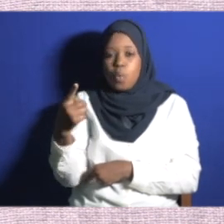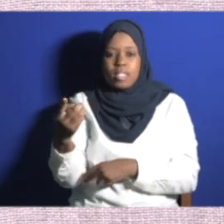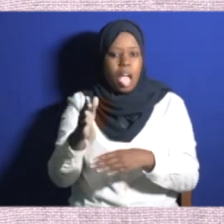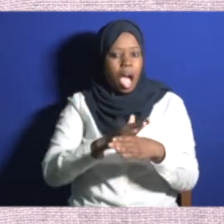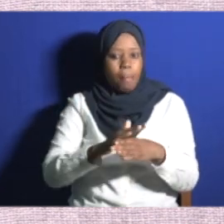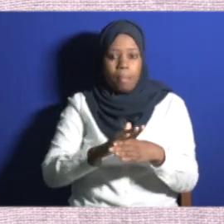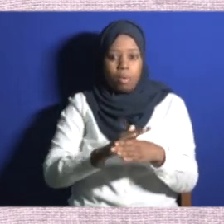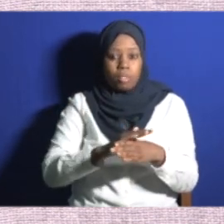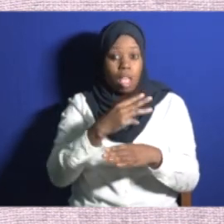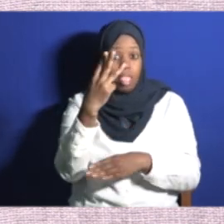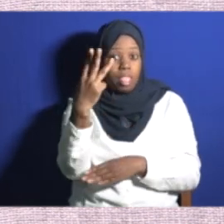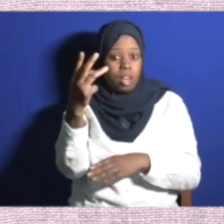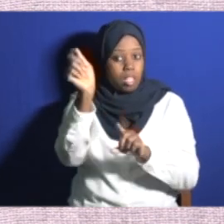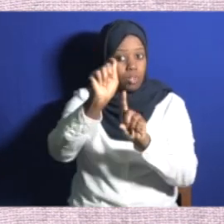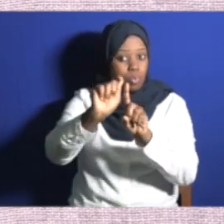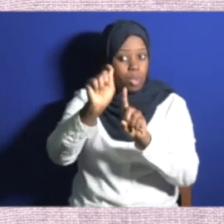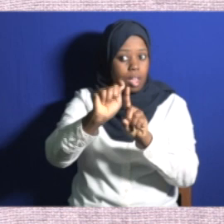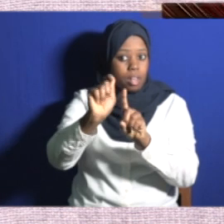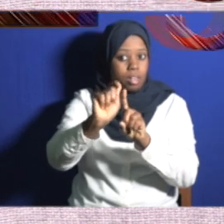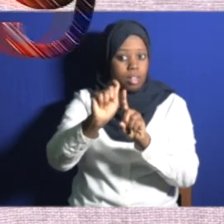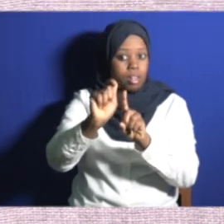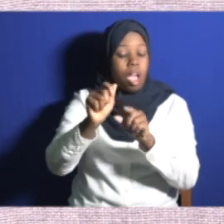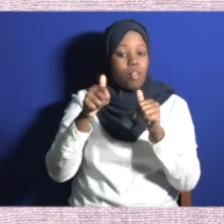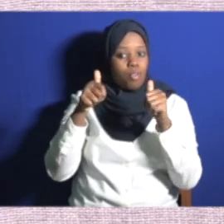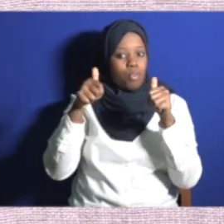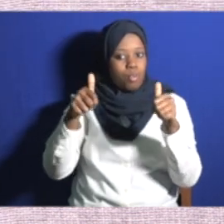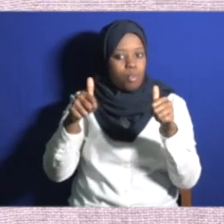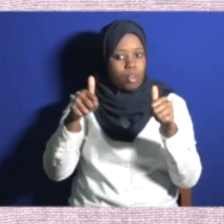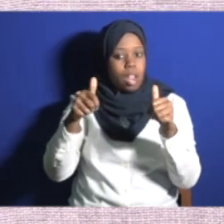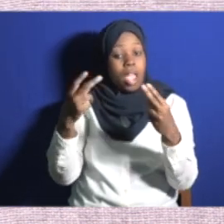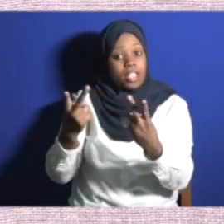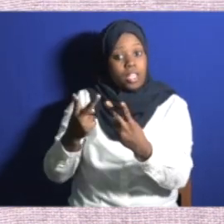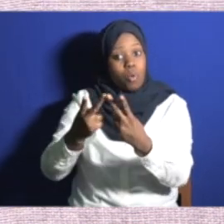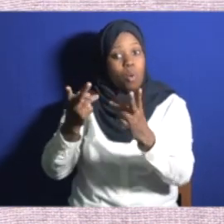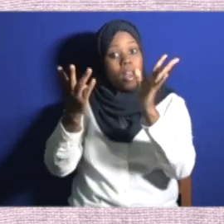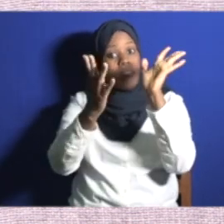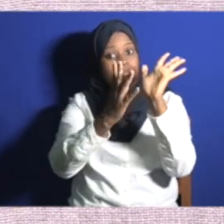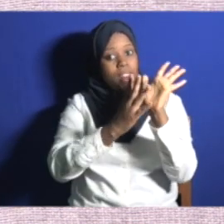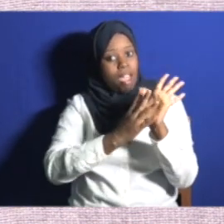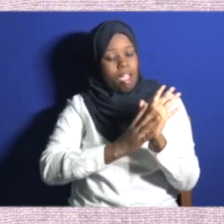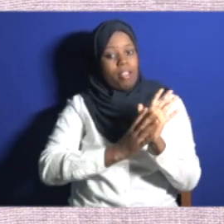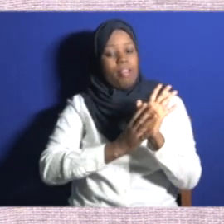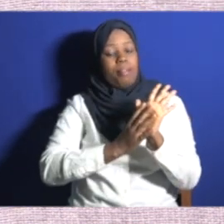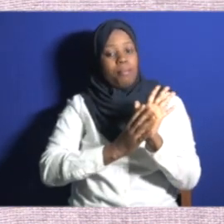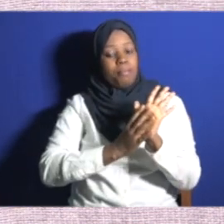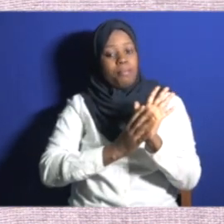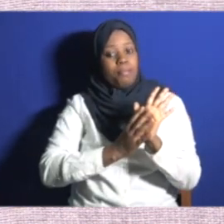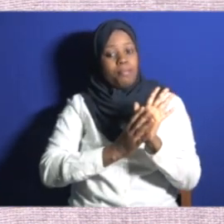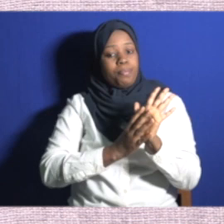3 squared? Good. It's 9. It's equal to